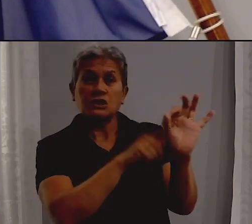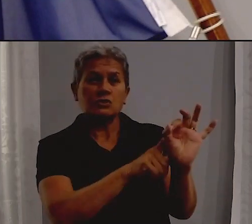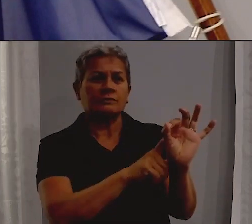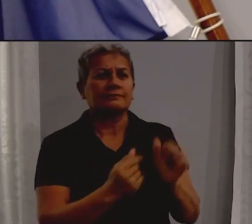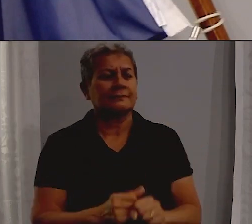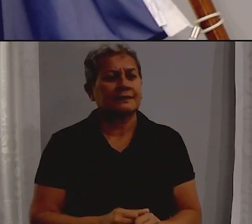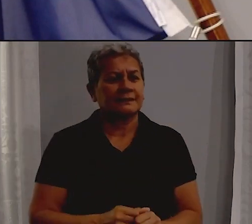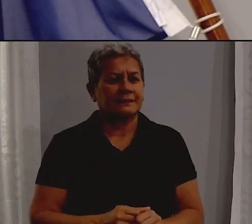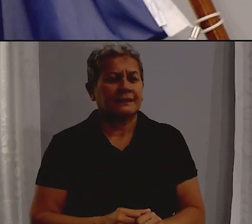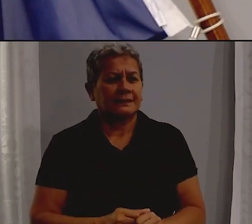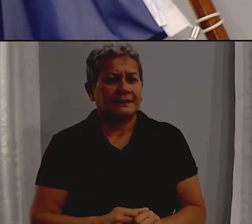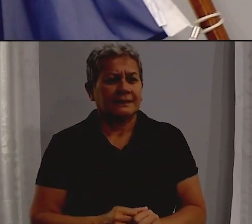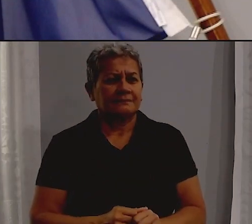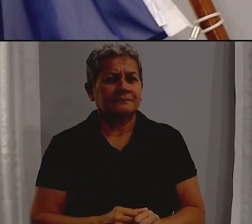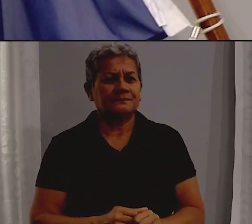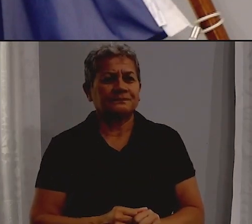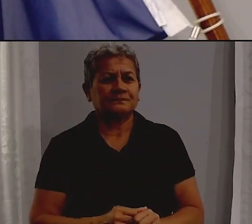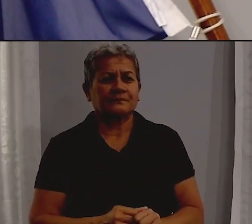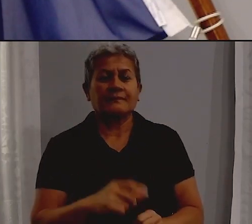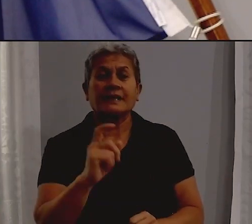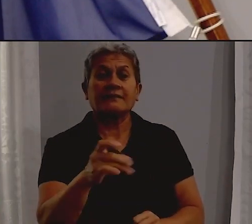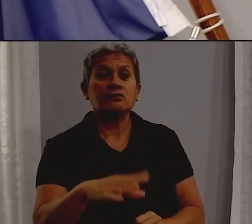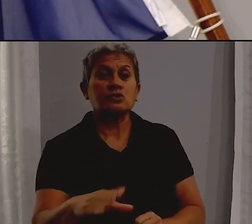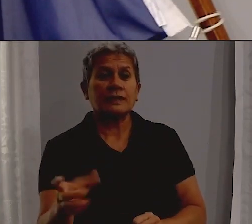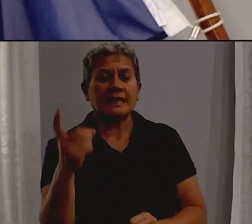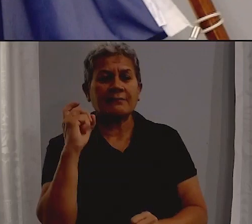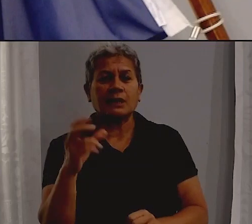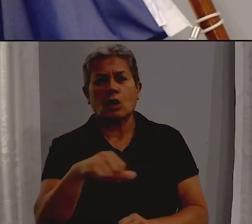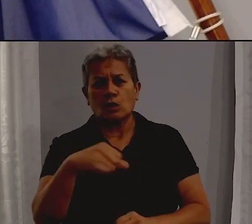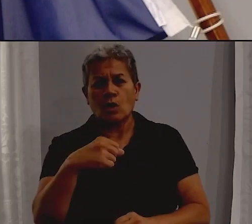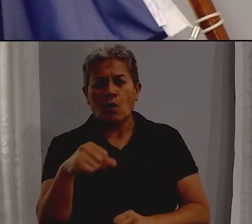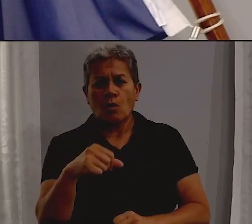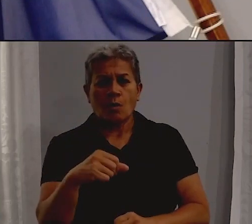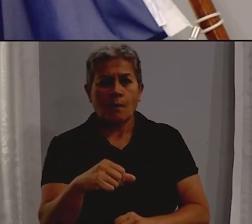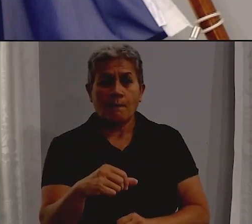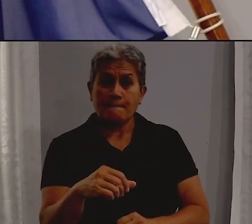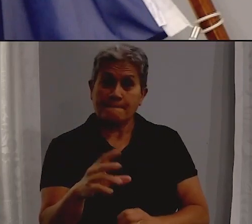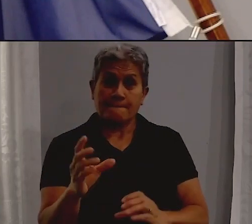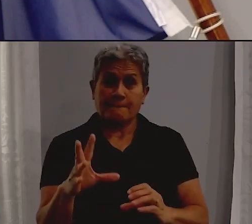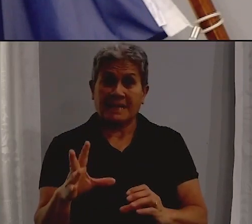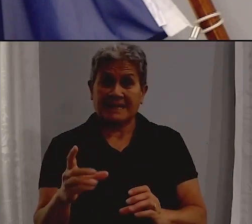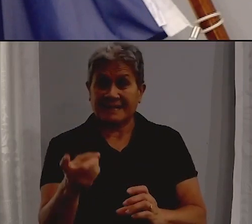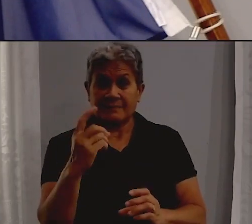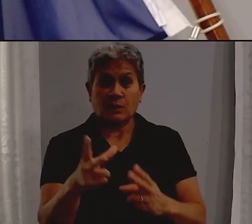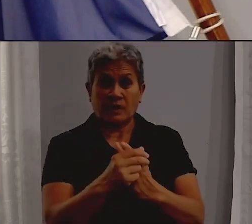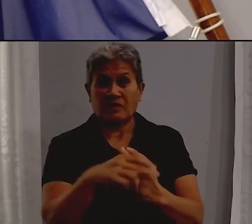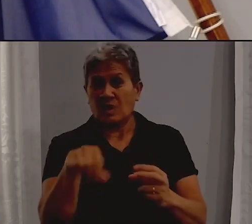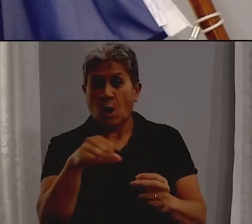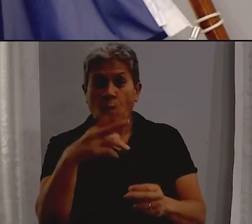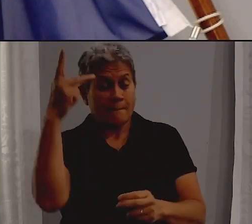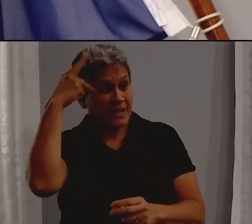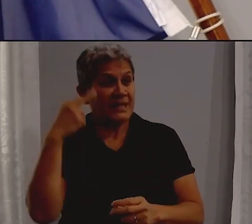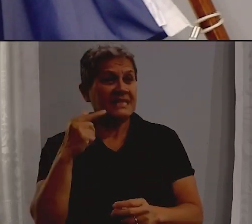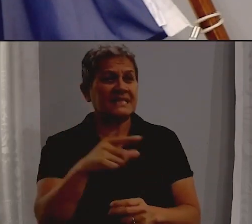in managed isolation and quarantine at their own cost and undertake 3 tests during that time.